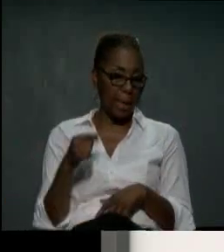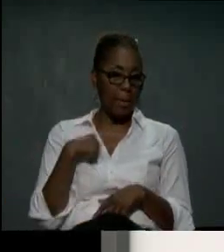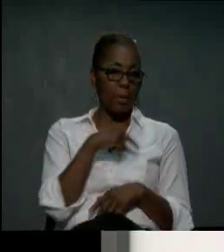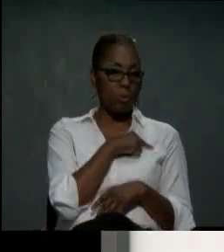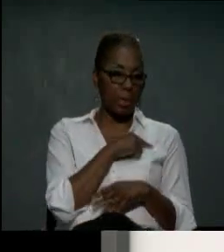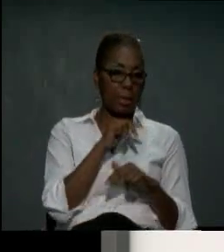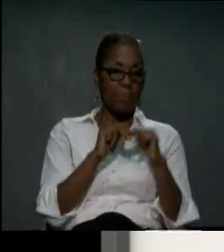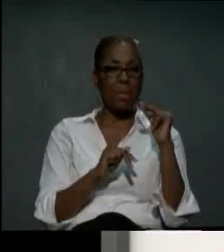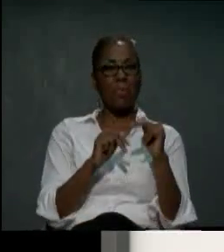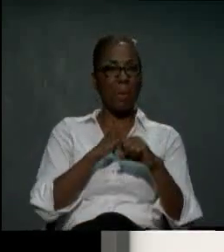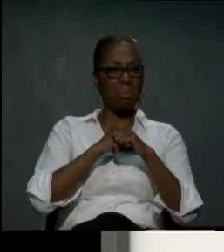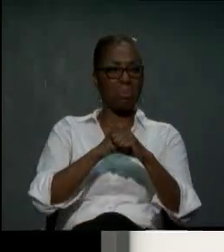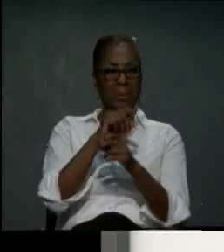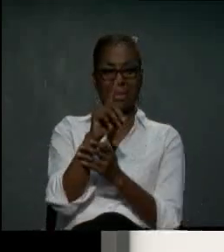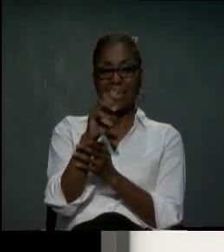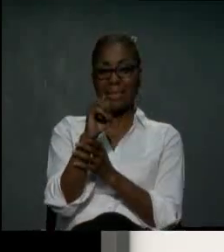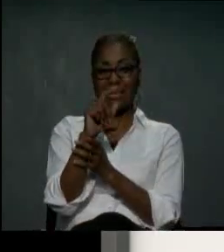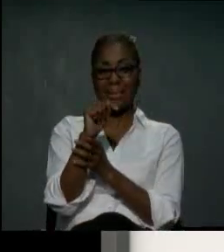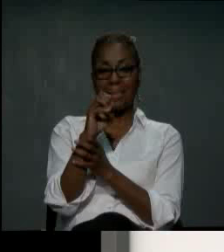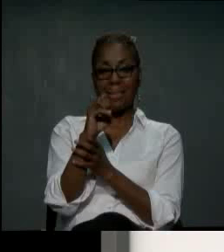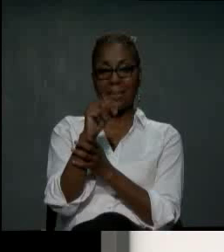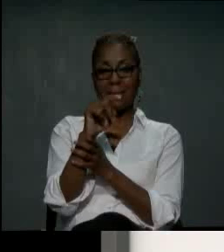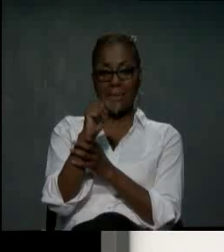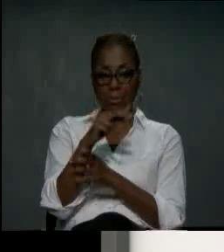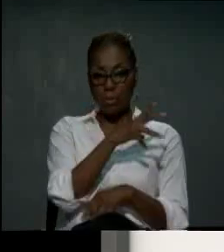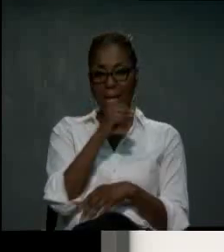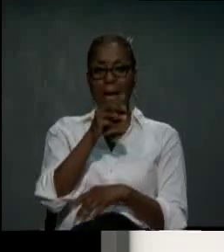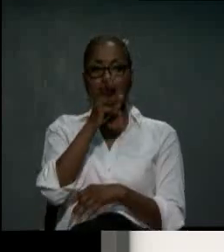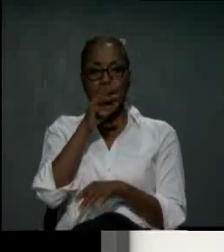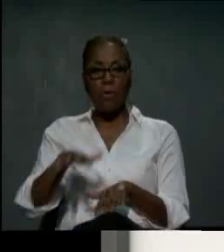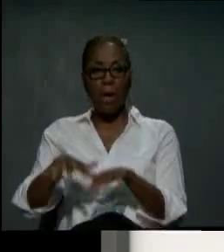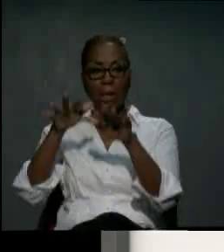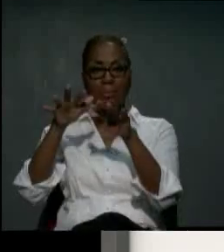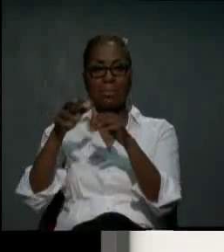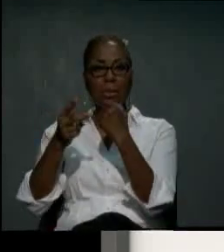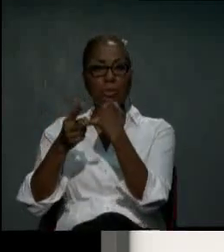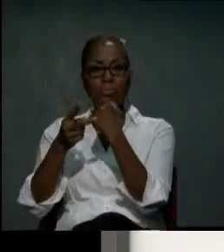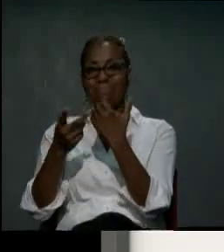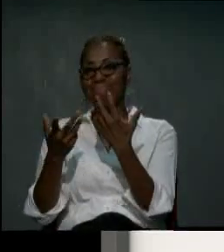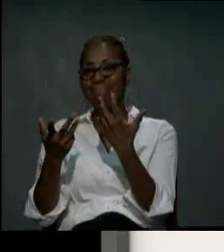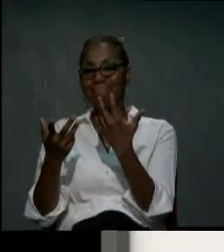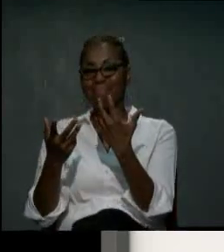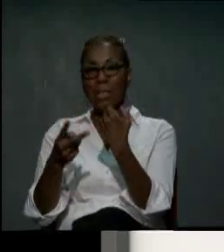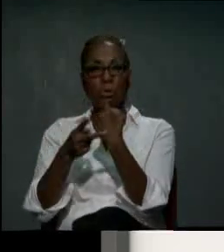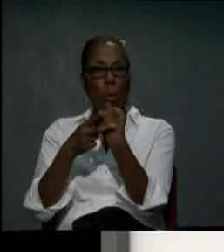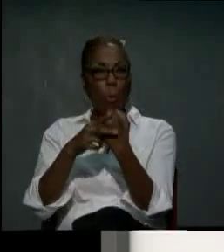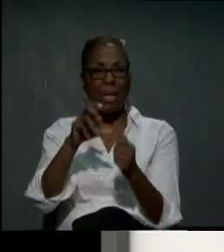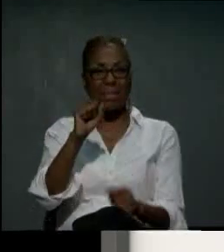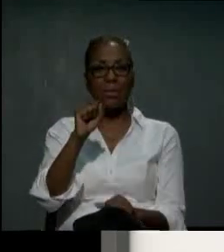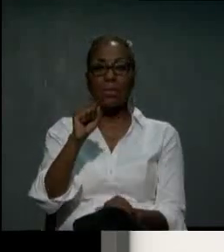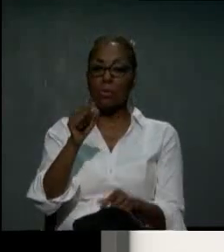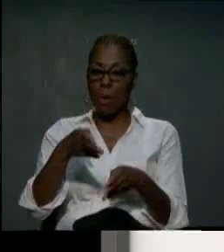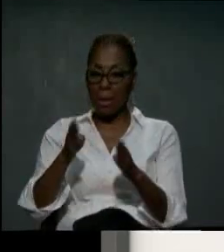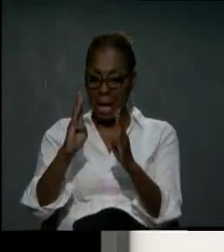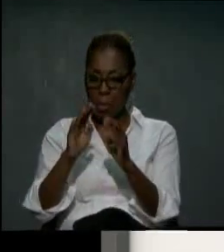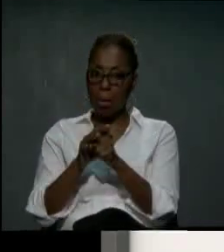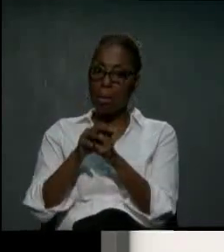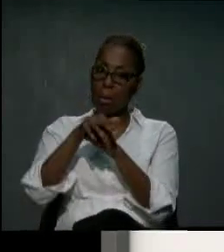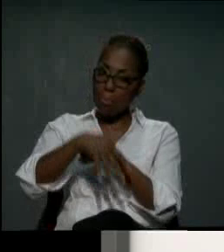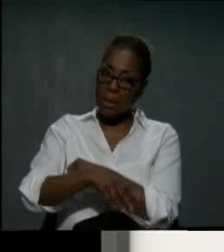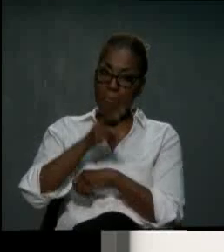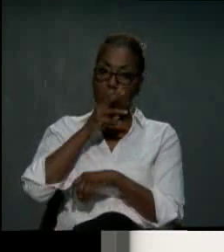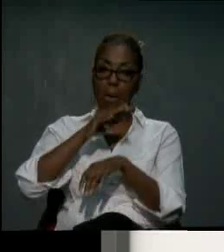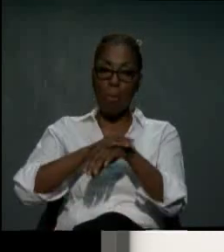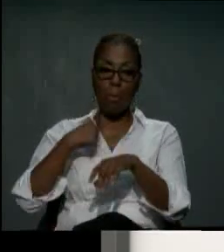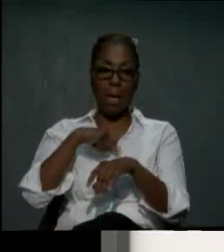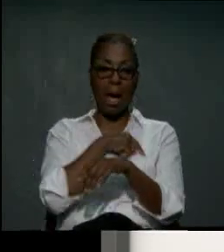detention. We're also doing flood storage, which we didn't have to do, but we're still allowing plenty of water to come onto our site